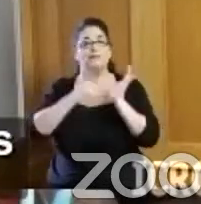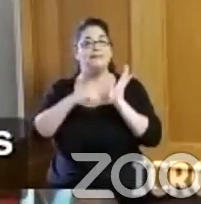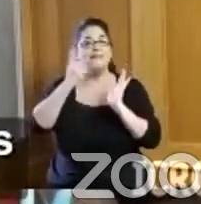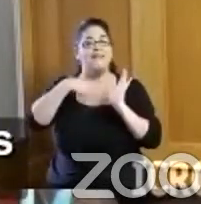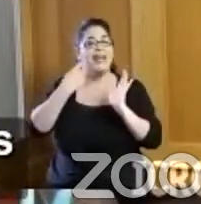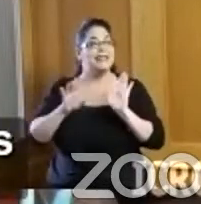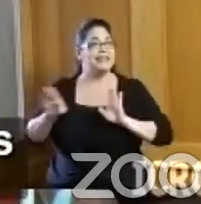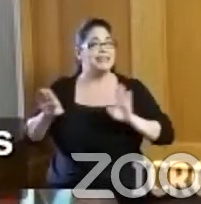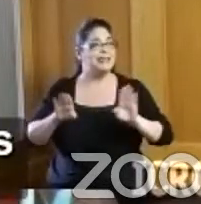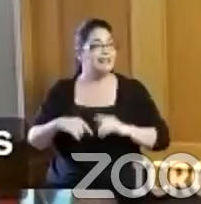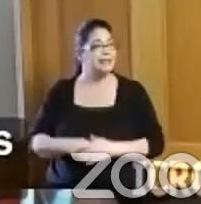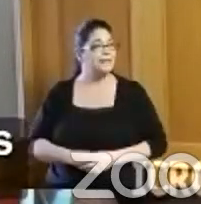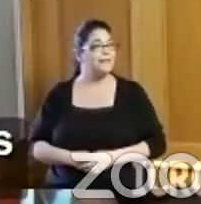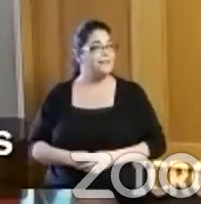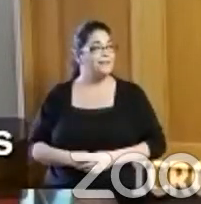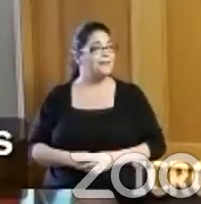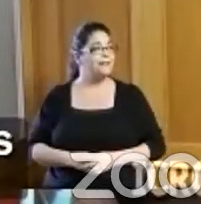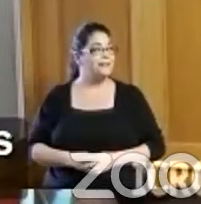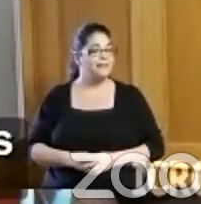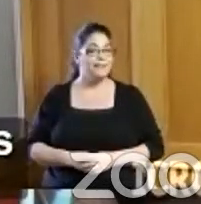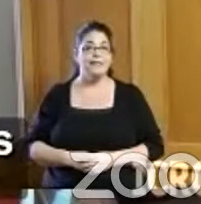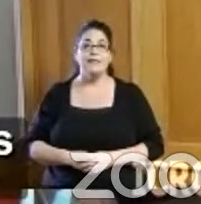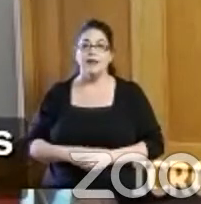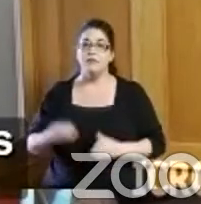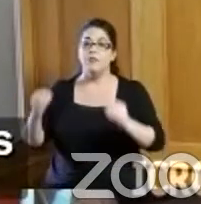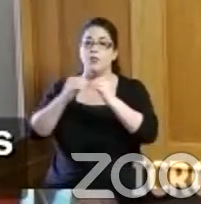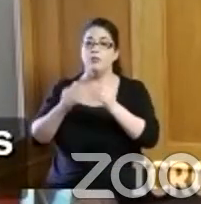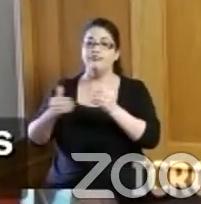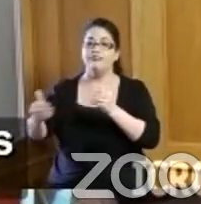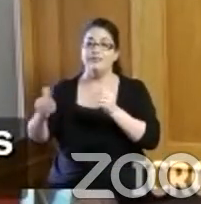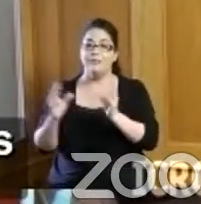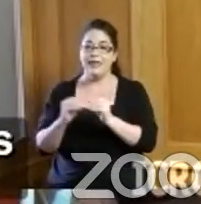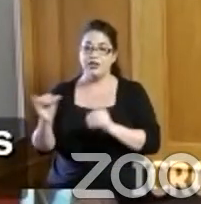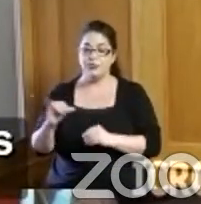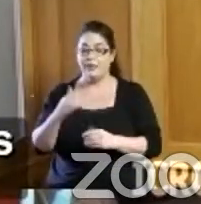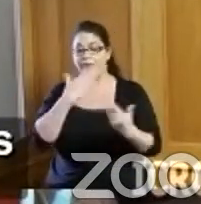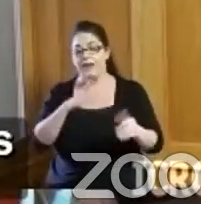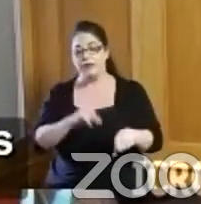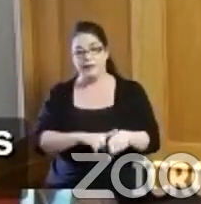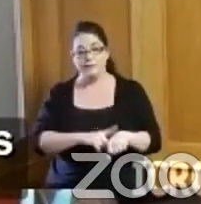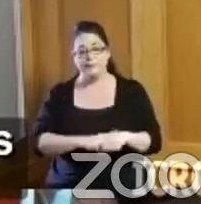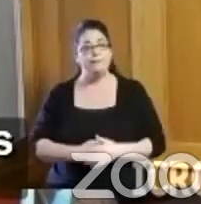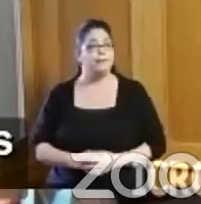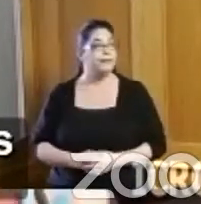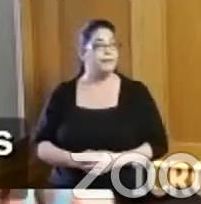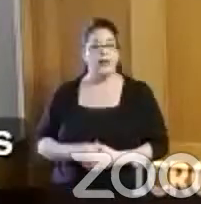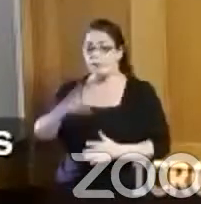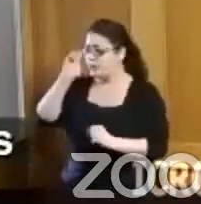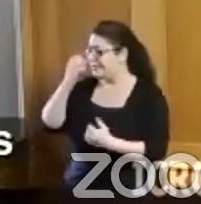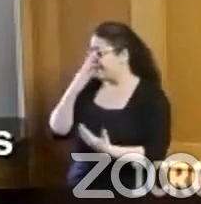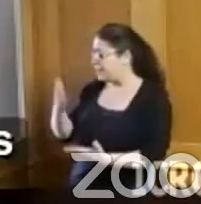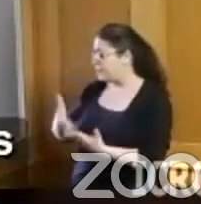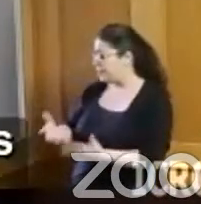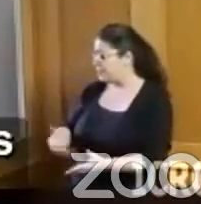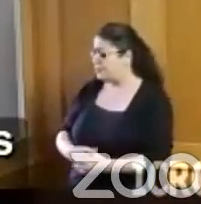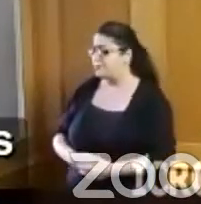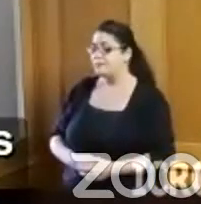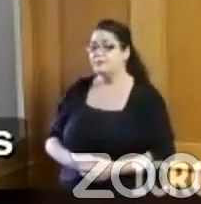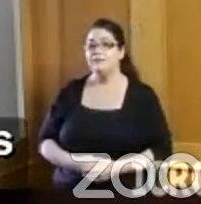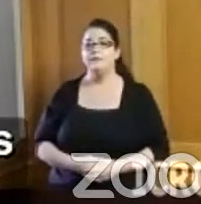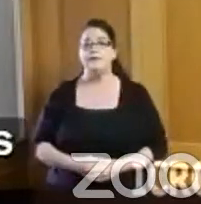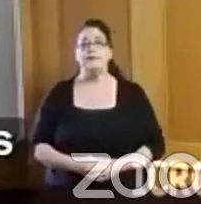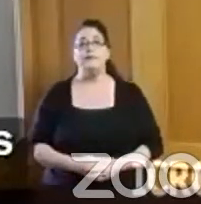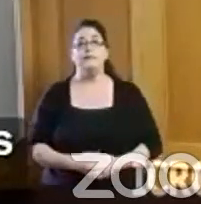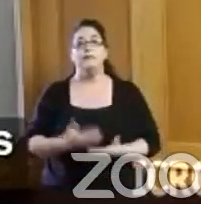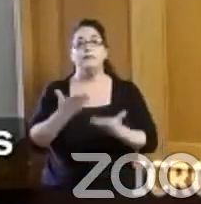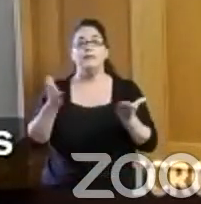people, and there'll be some more as we get into some of our future meetings as well. So thank you for that time, Madam President. Thank you so much. I wanted to let everybody